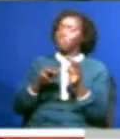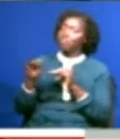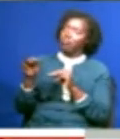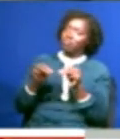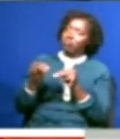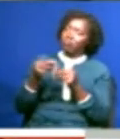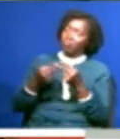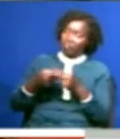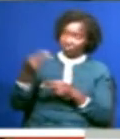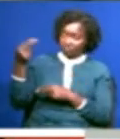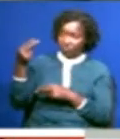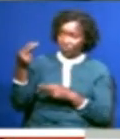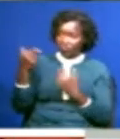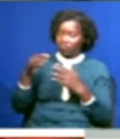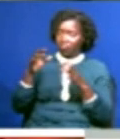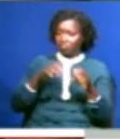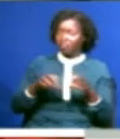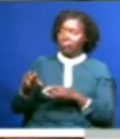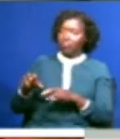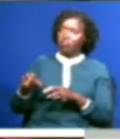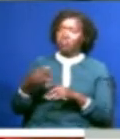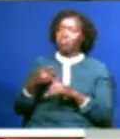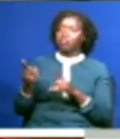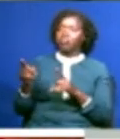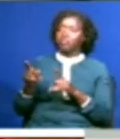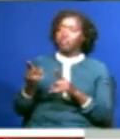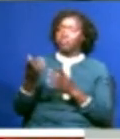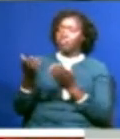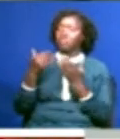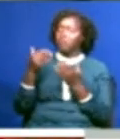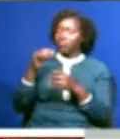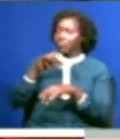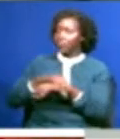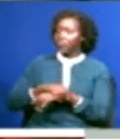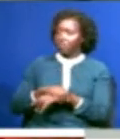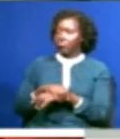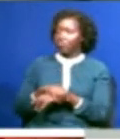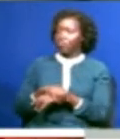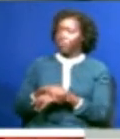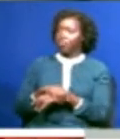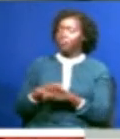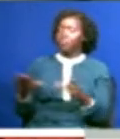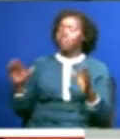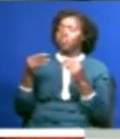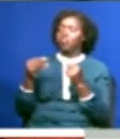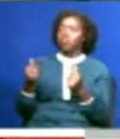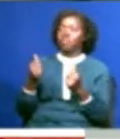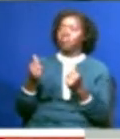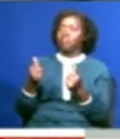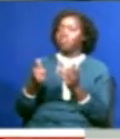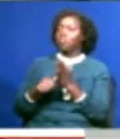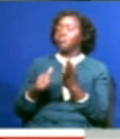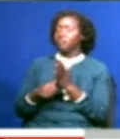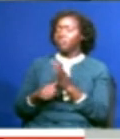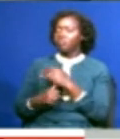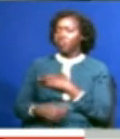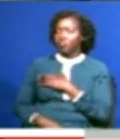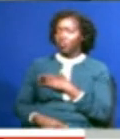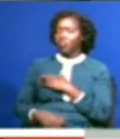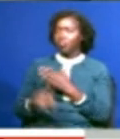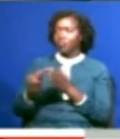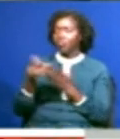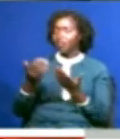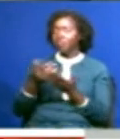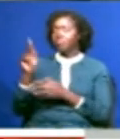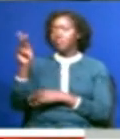high, people are suffering, but we need to get a permanent solution to this problem, and that is where we are in Kenya